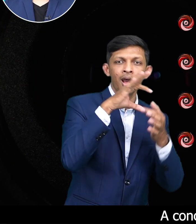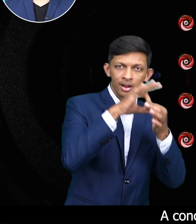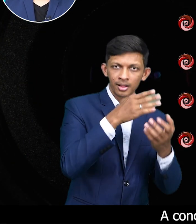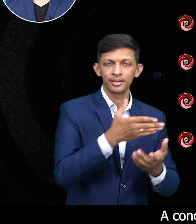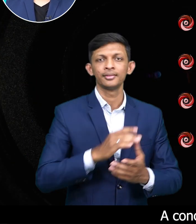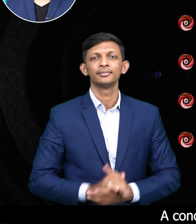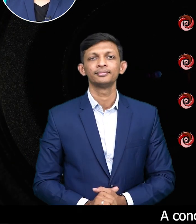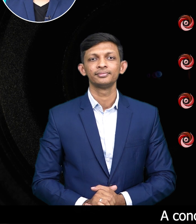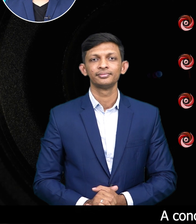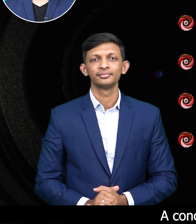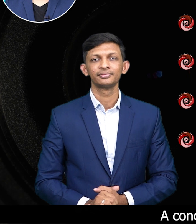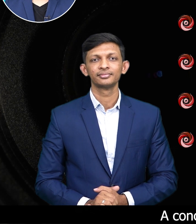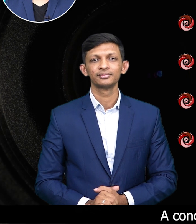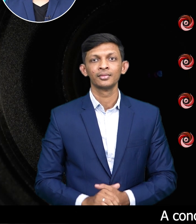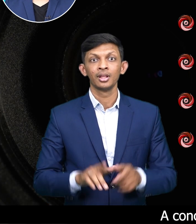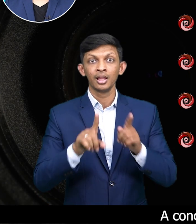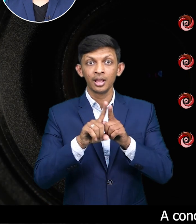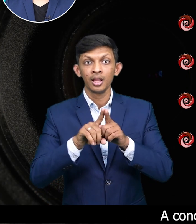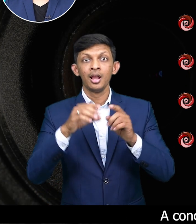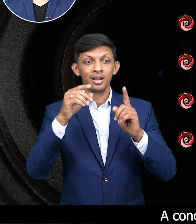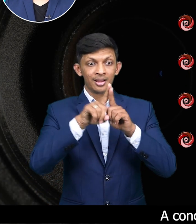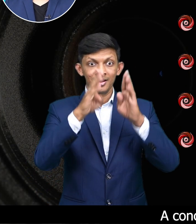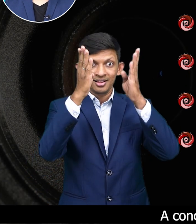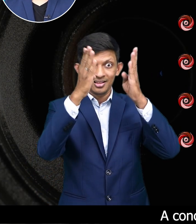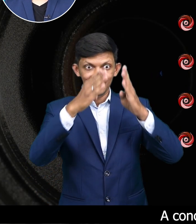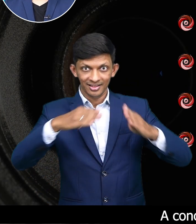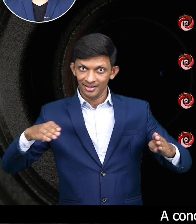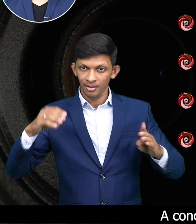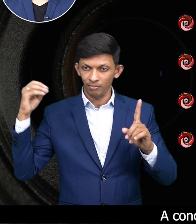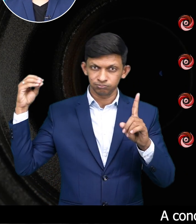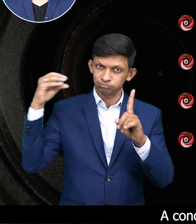A concave lens diverges the light.